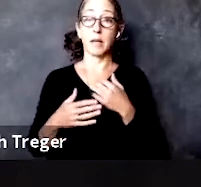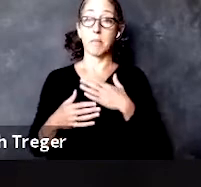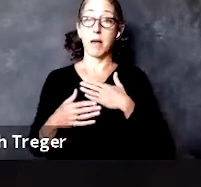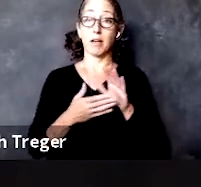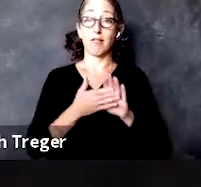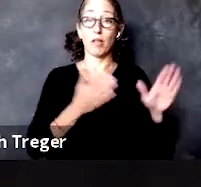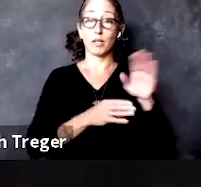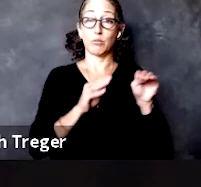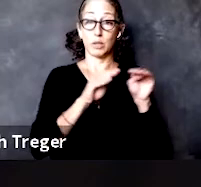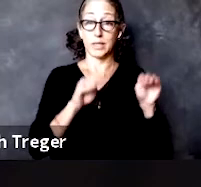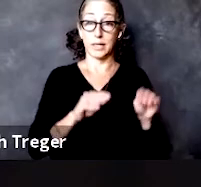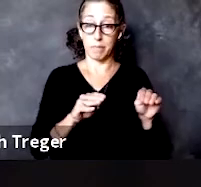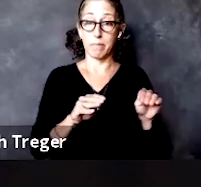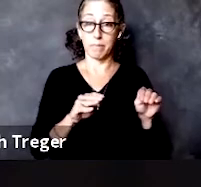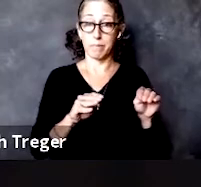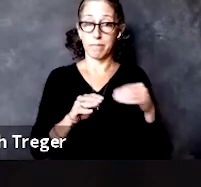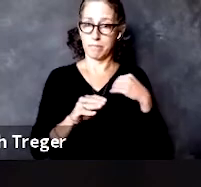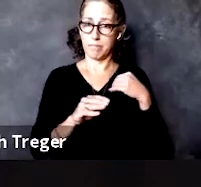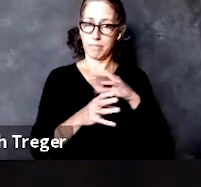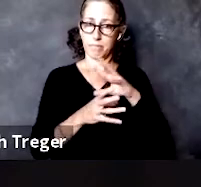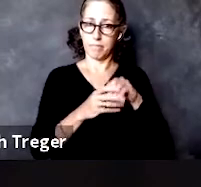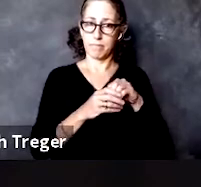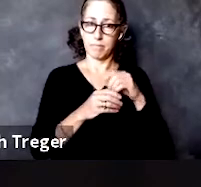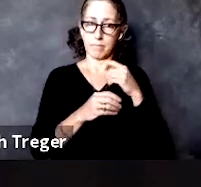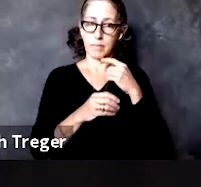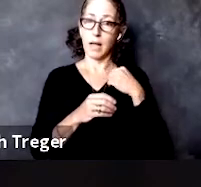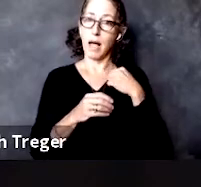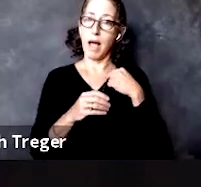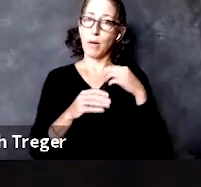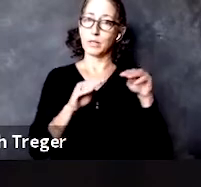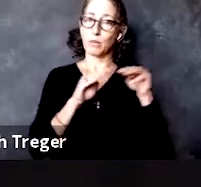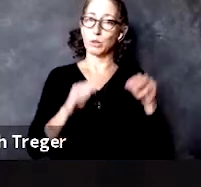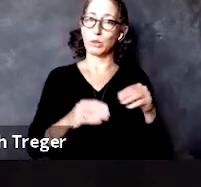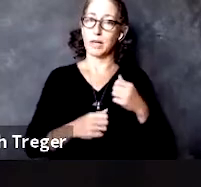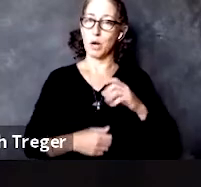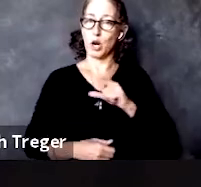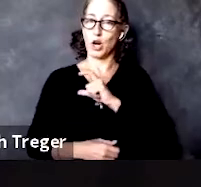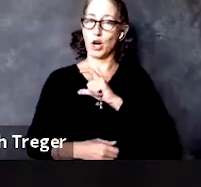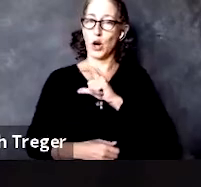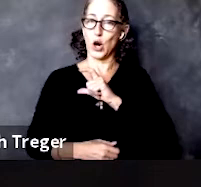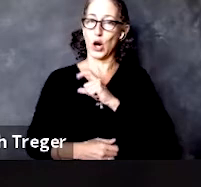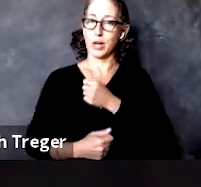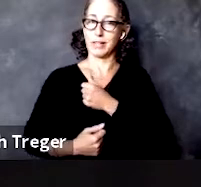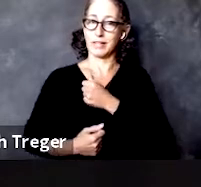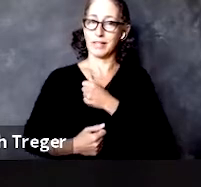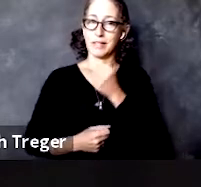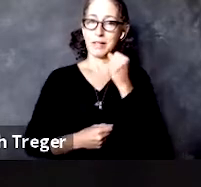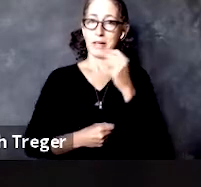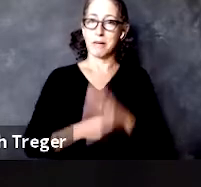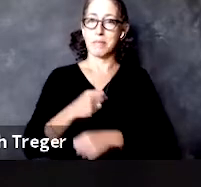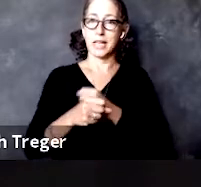museum, I to support myself was a museum guard. And years later, I made this work called Guarded